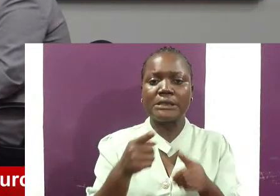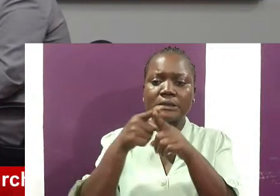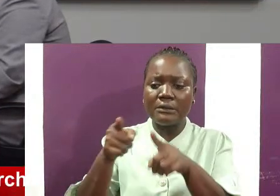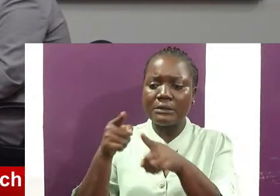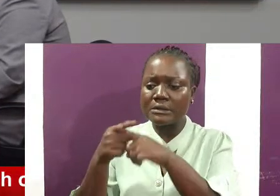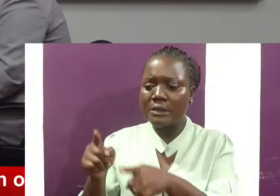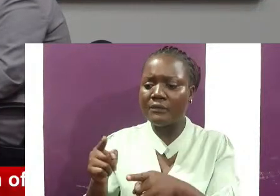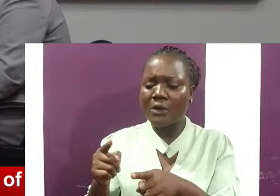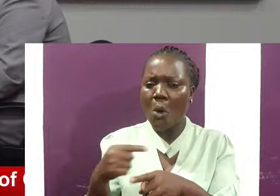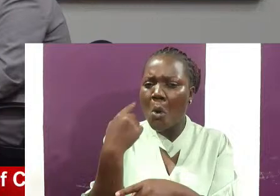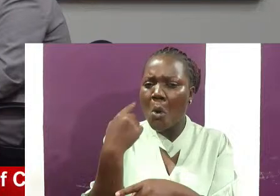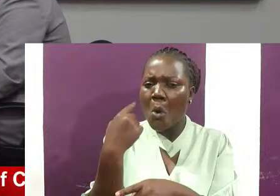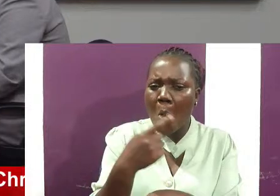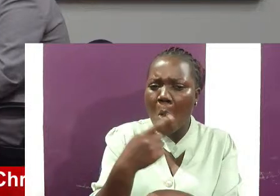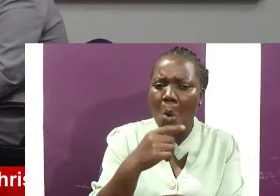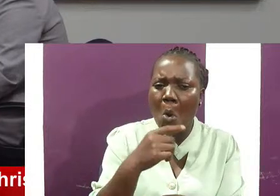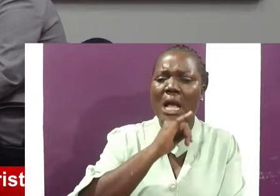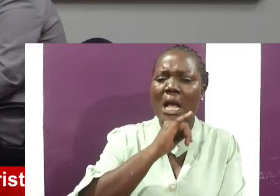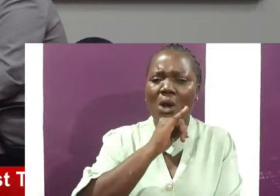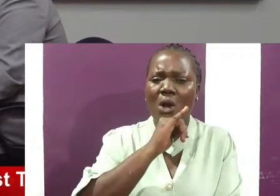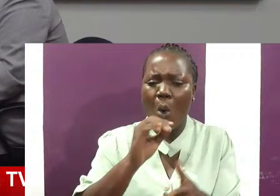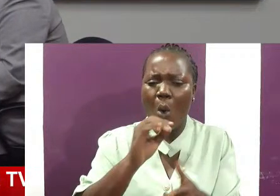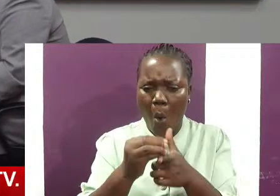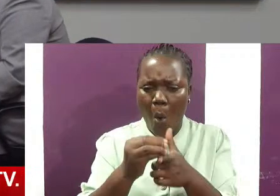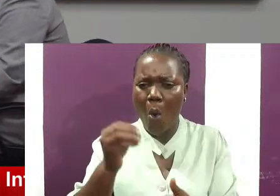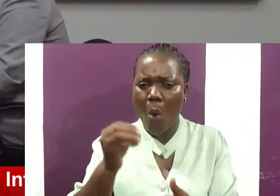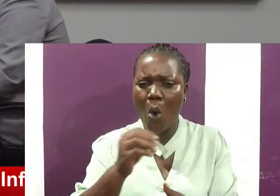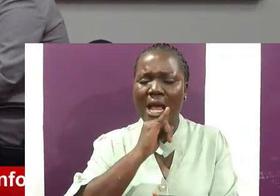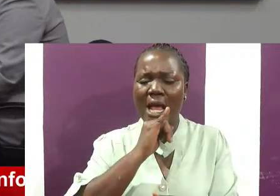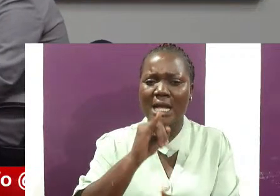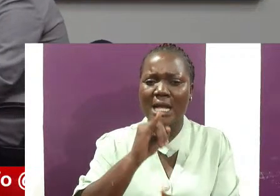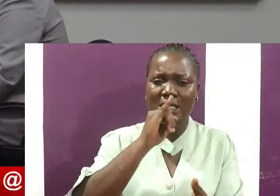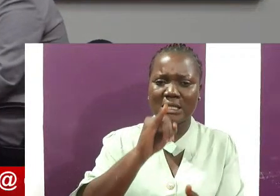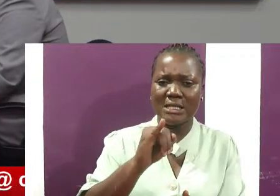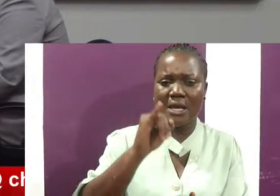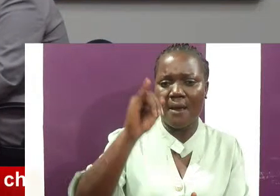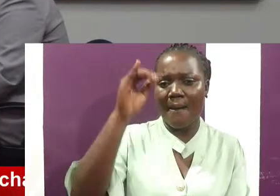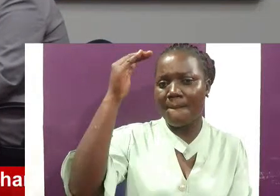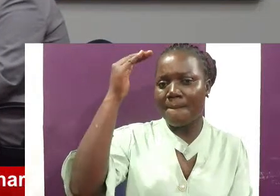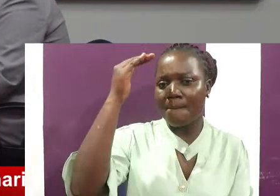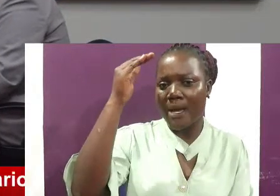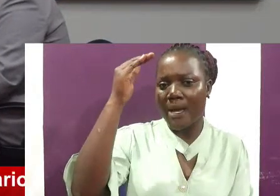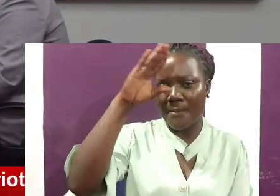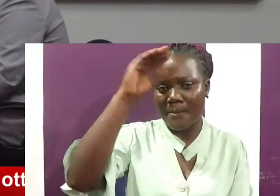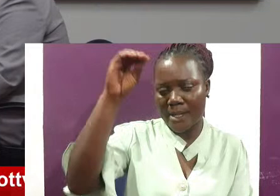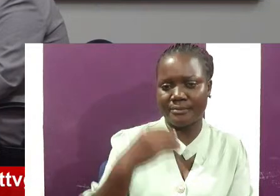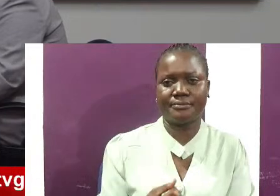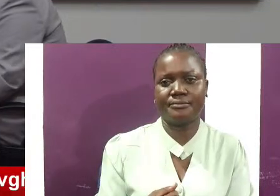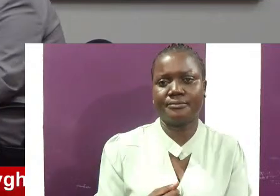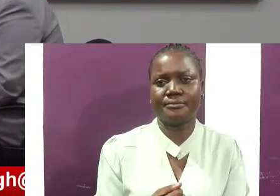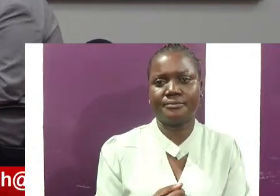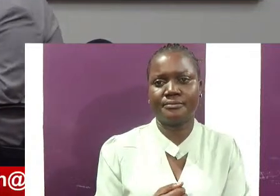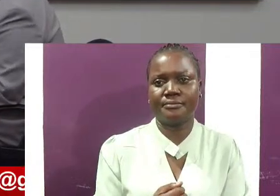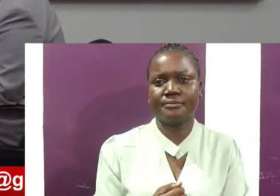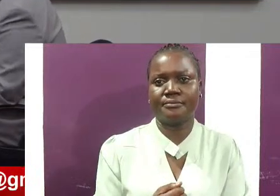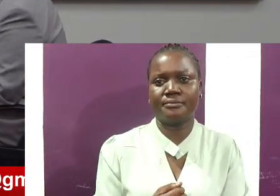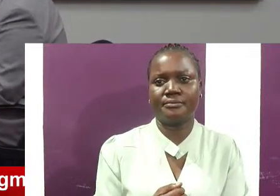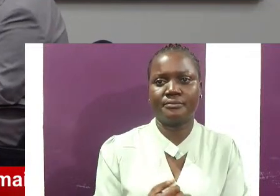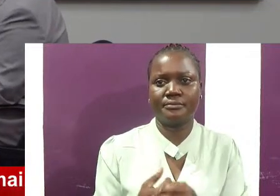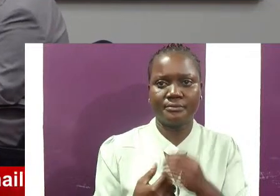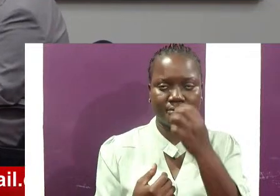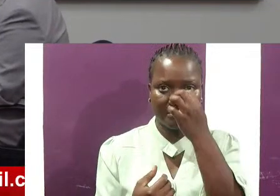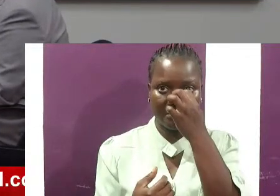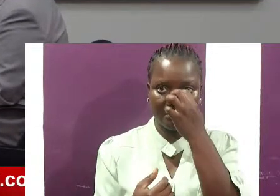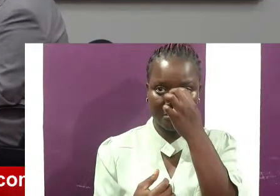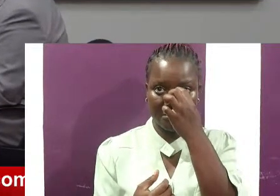man or Satan? It's a combination of the last two. Definitely Satan bears a majority of the blame